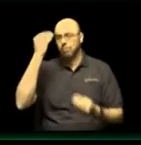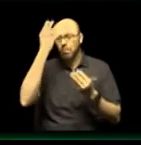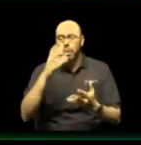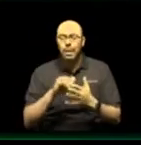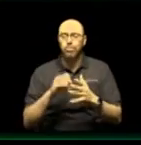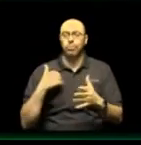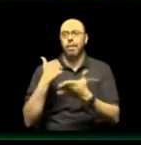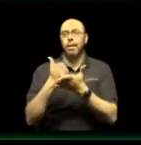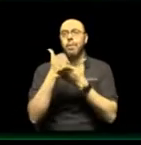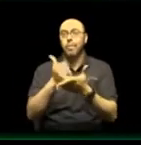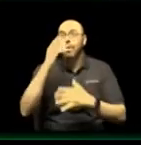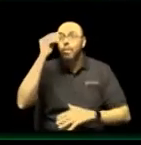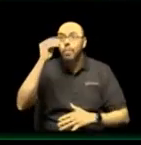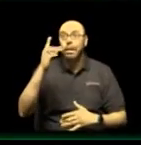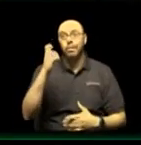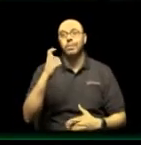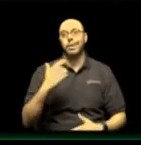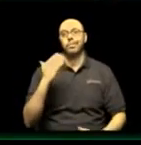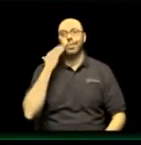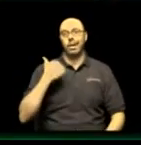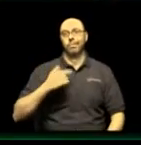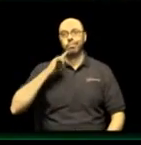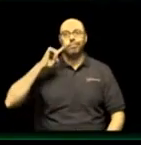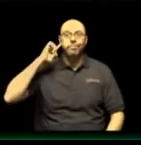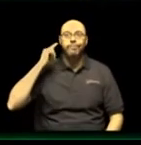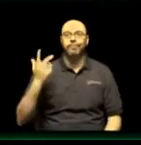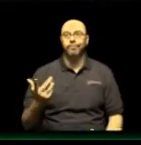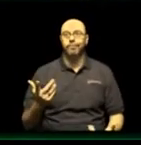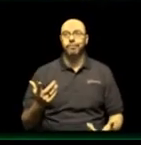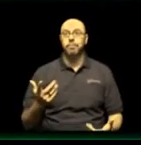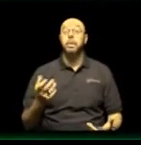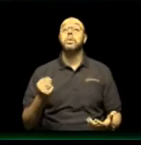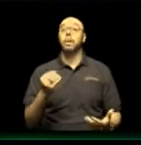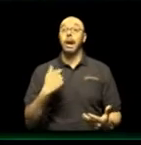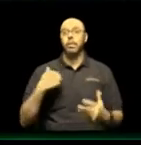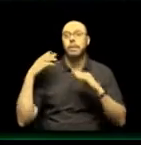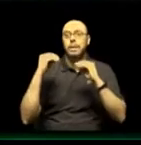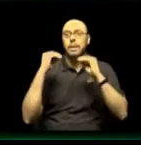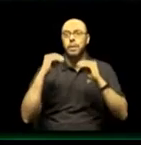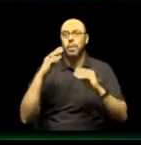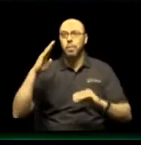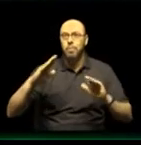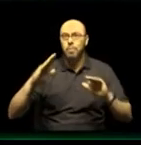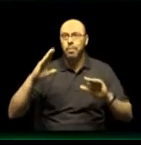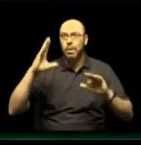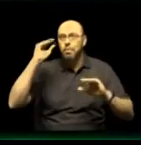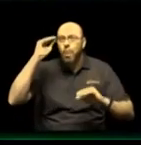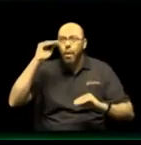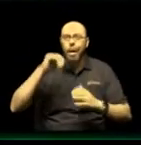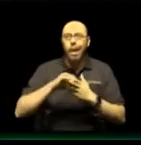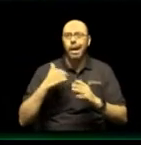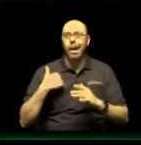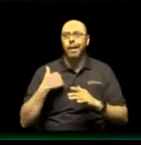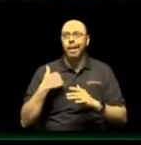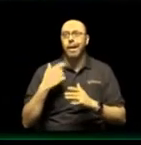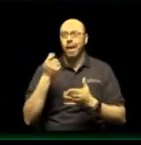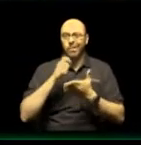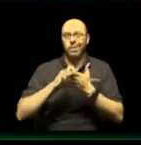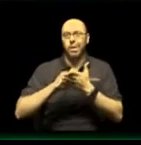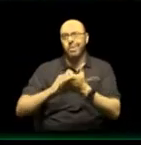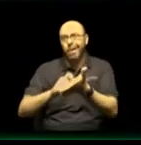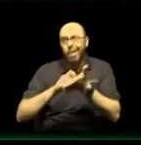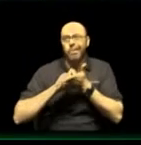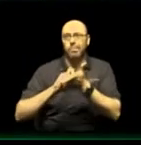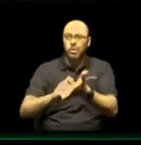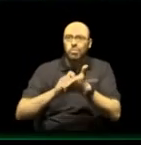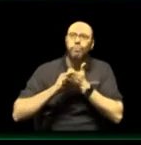boy because he knew I was deaf. Mm-hmm. So I was teaching the boy, and I started writing paper.